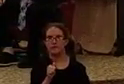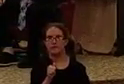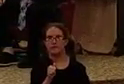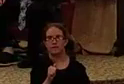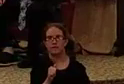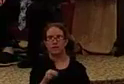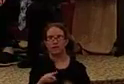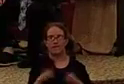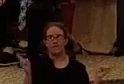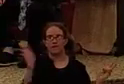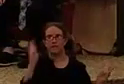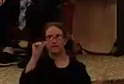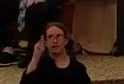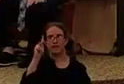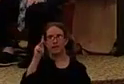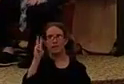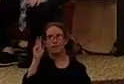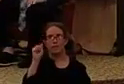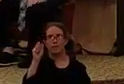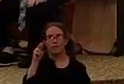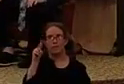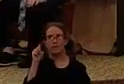Hallelujah. I was very backwards.